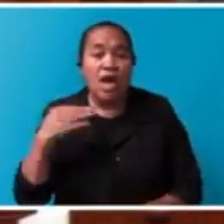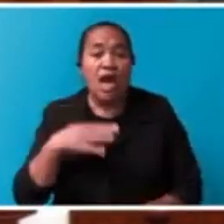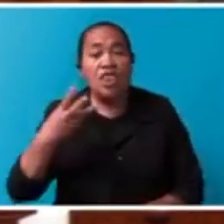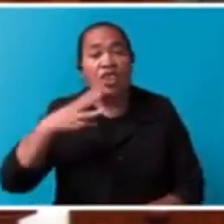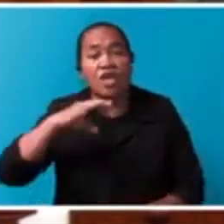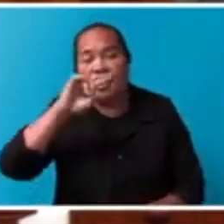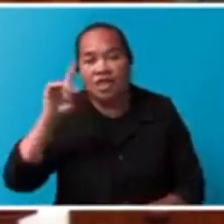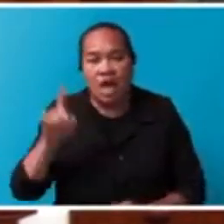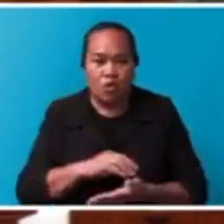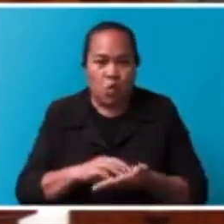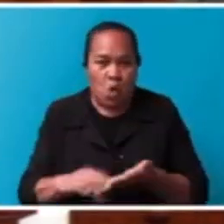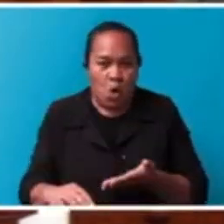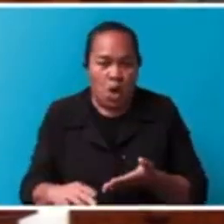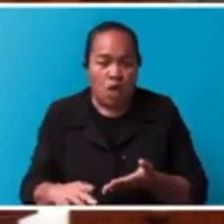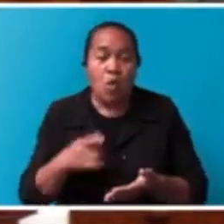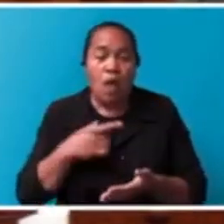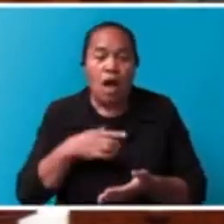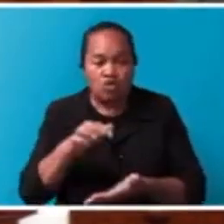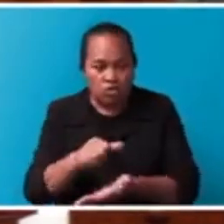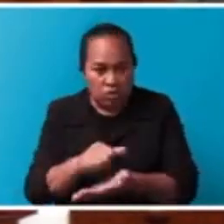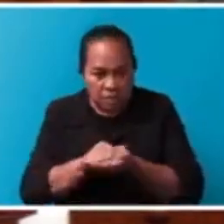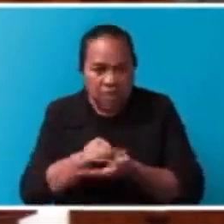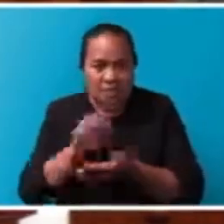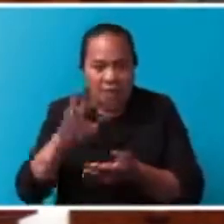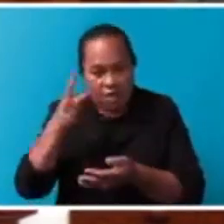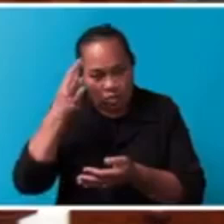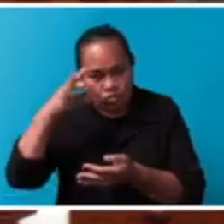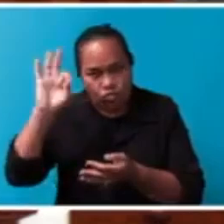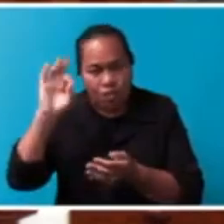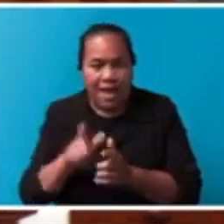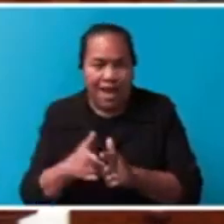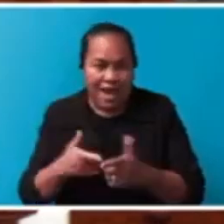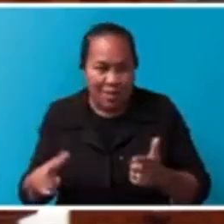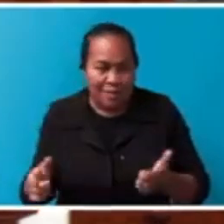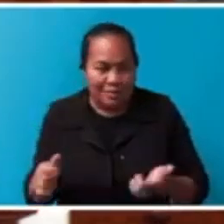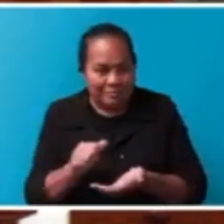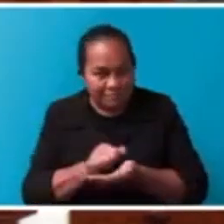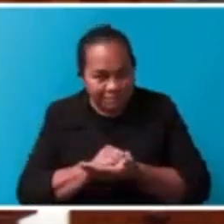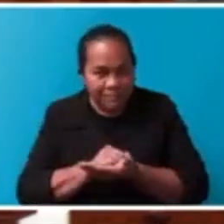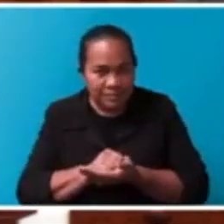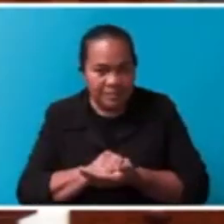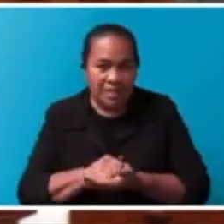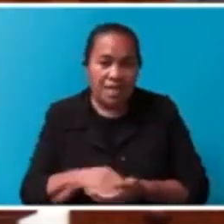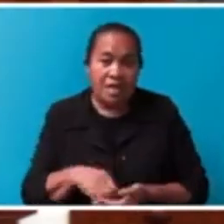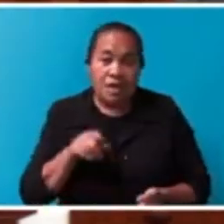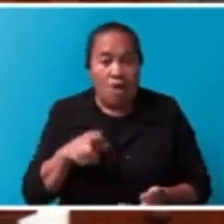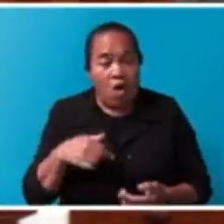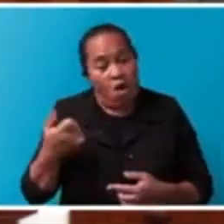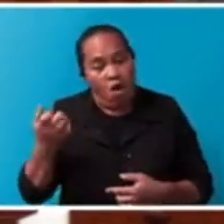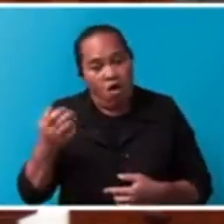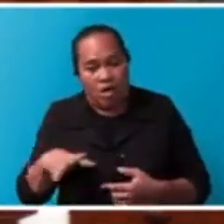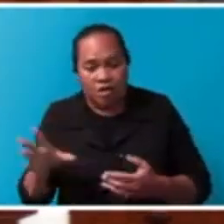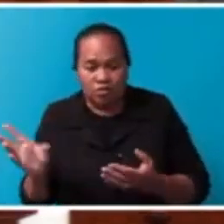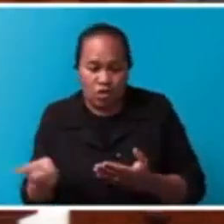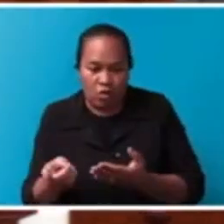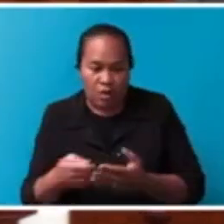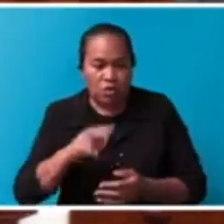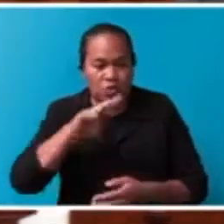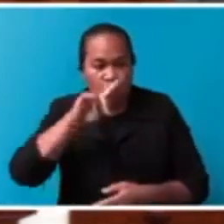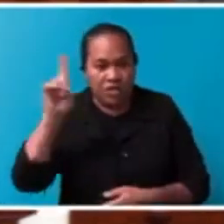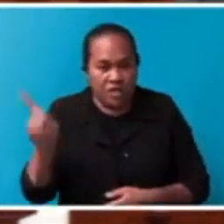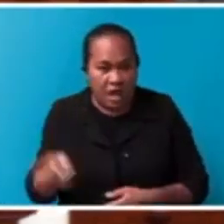$330,000 to preserve the Rotuma language, which had already documented over